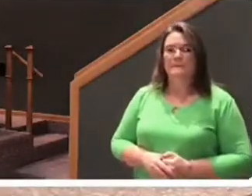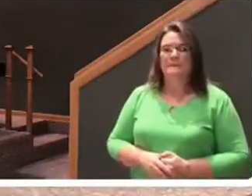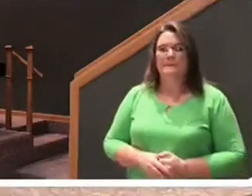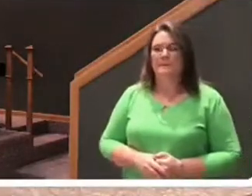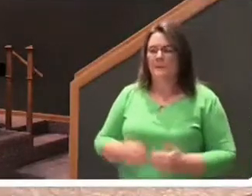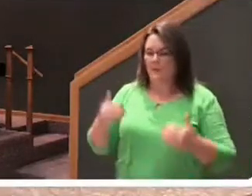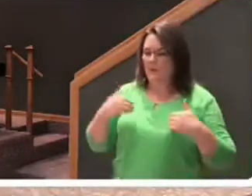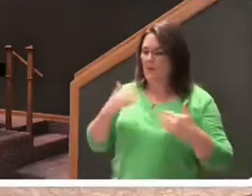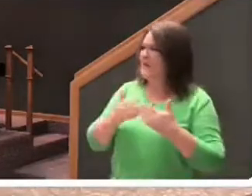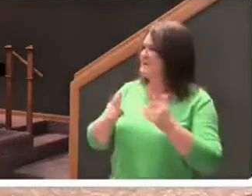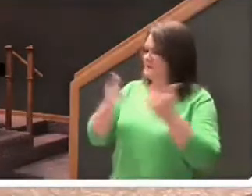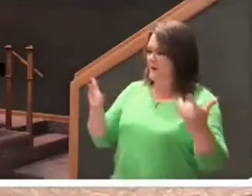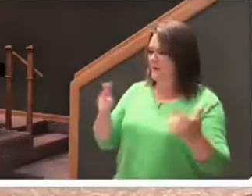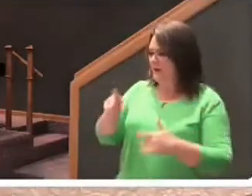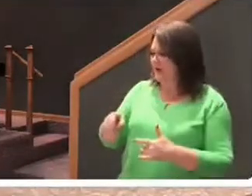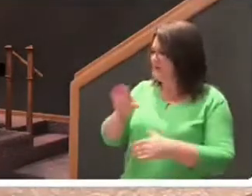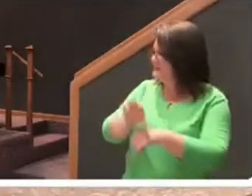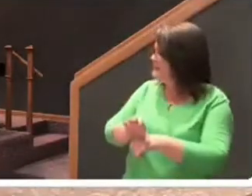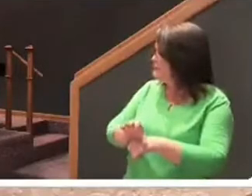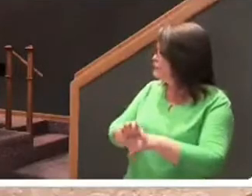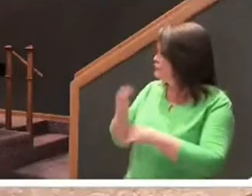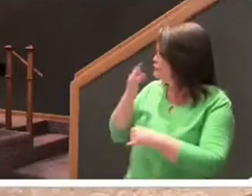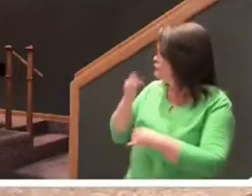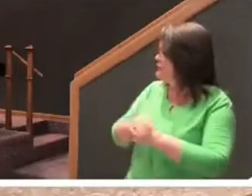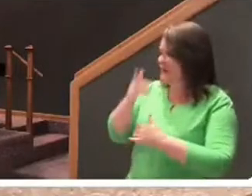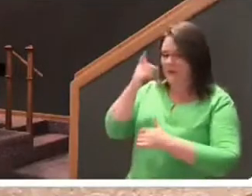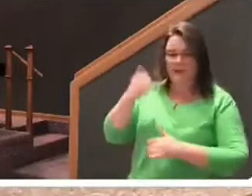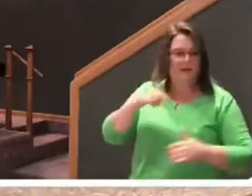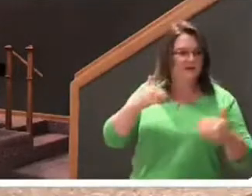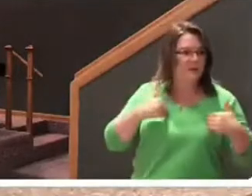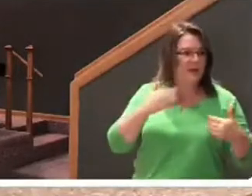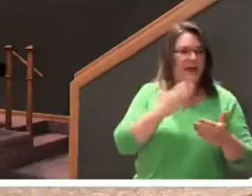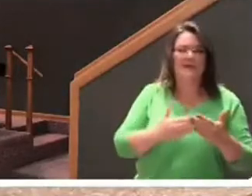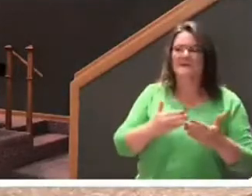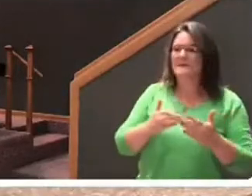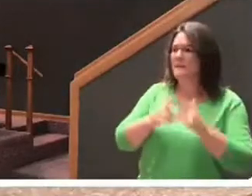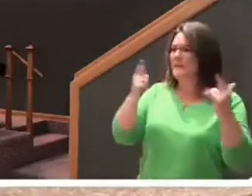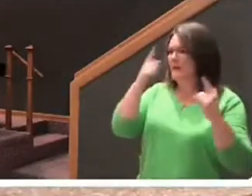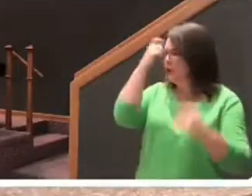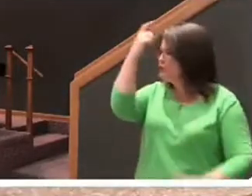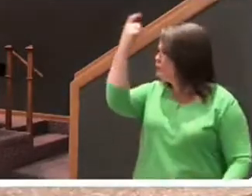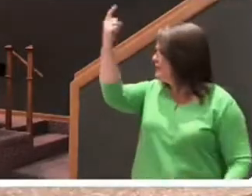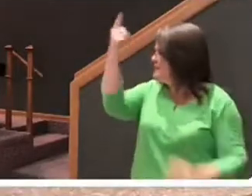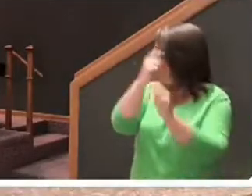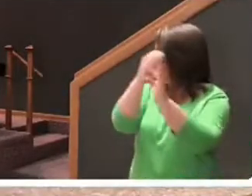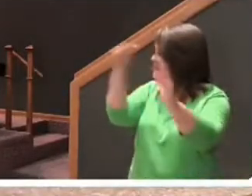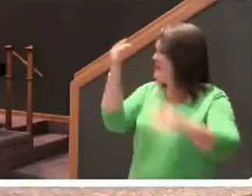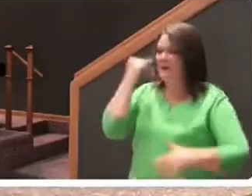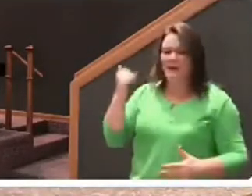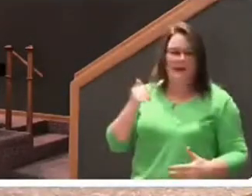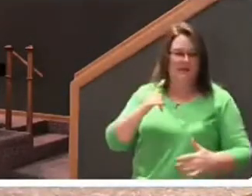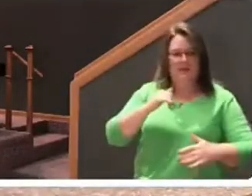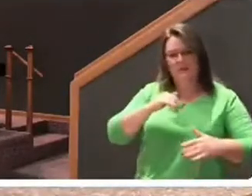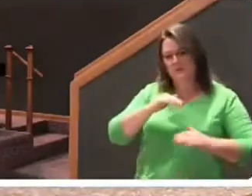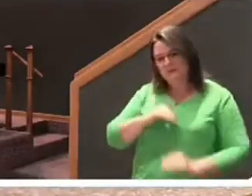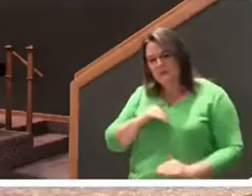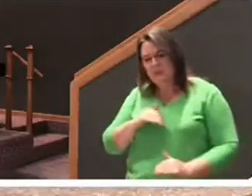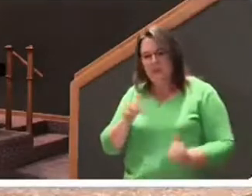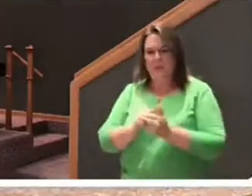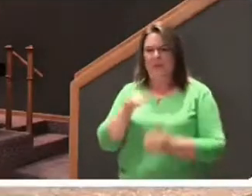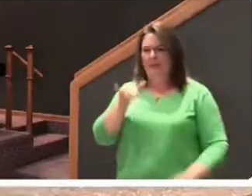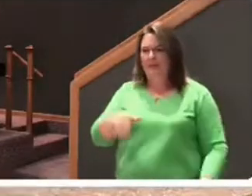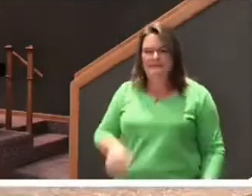We have some big needs at the church coming because we have some big dreams. If we were content with